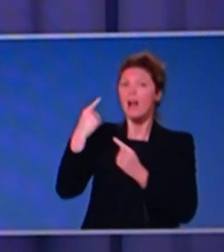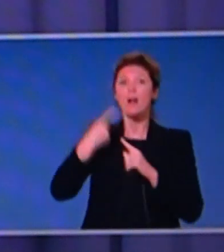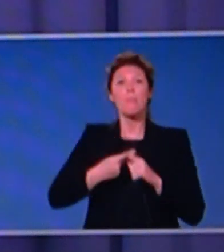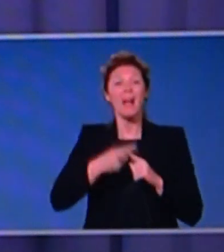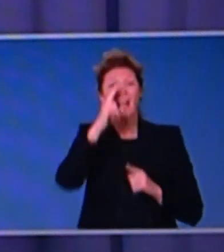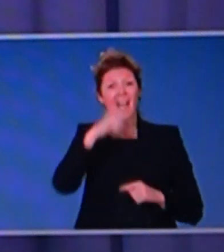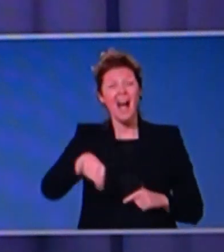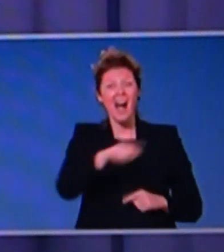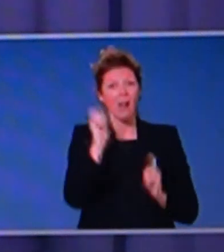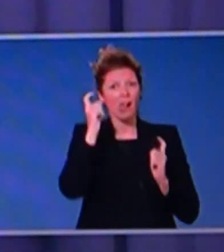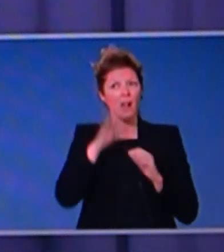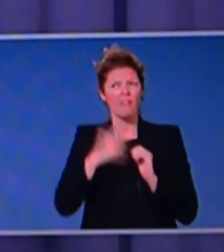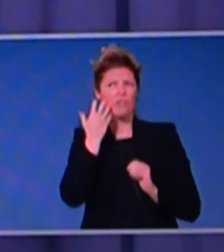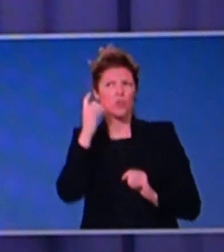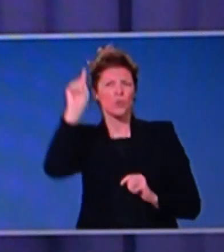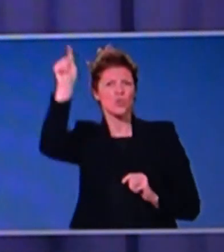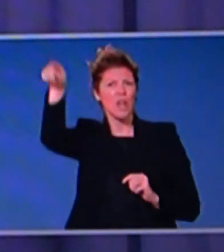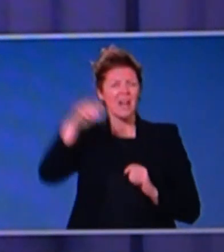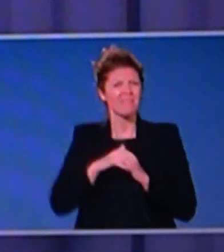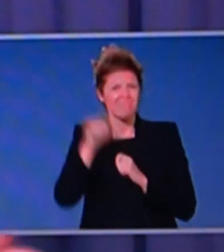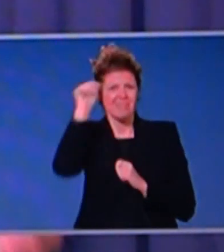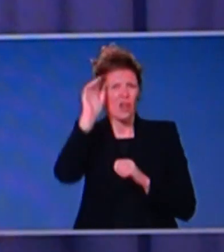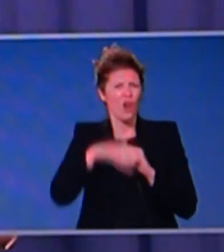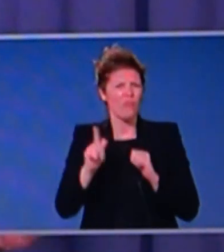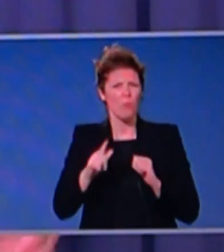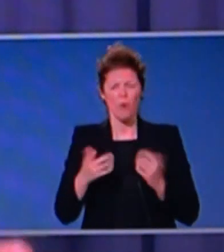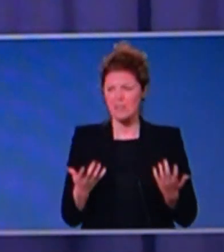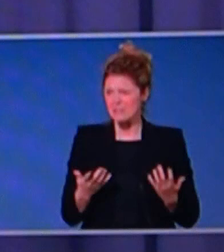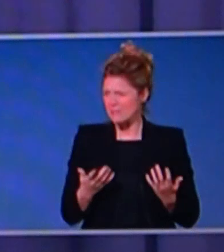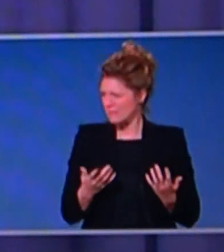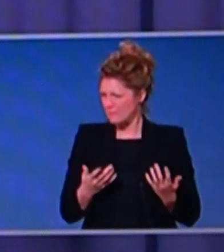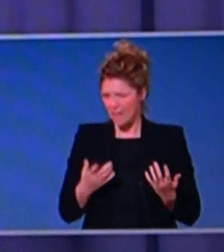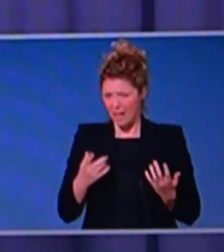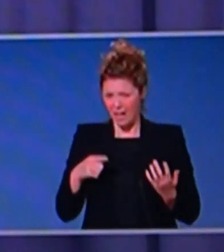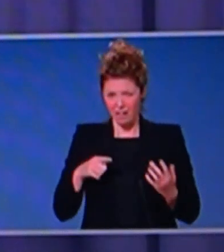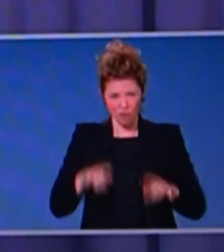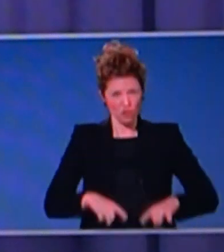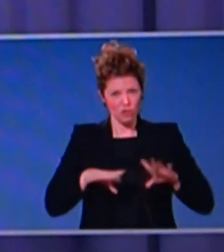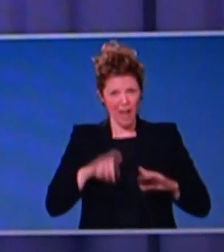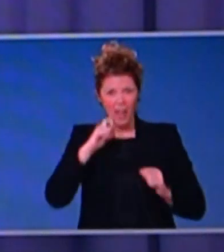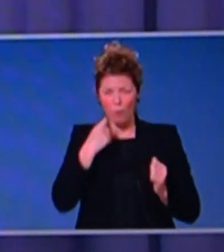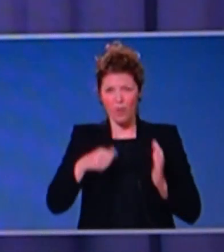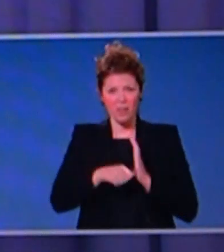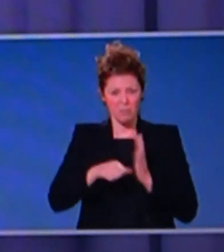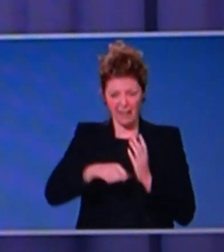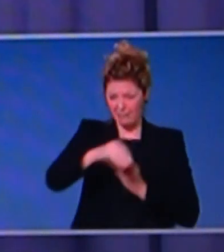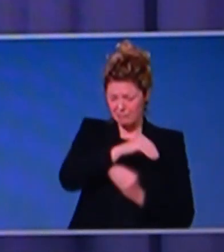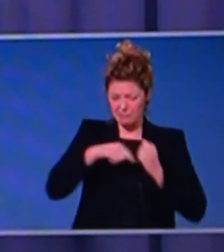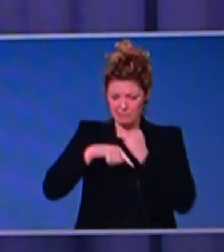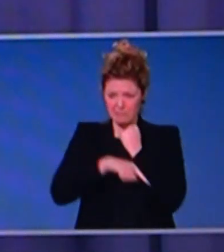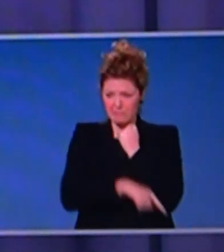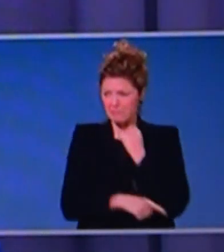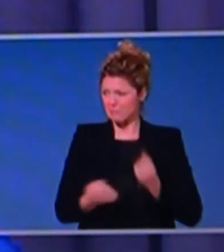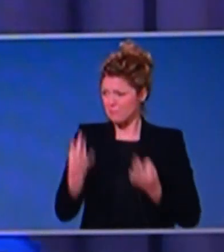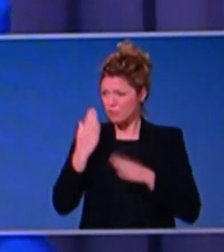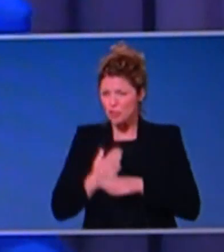future. They understand the economic impacts of what we must go through for this, and they are understandably worried.